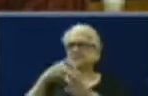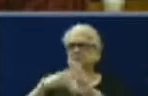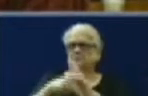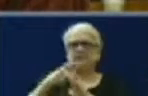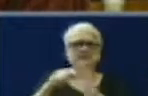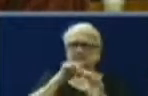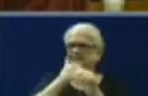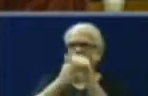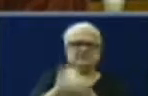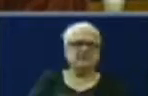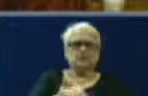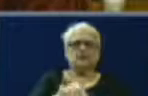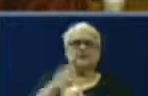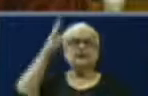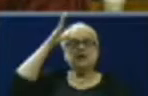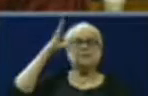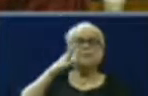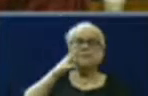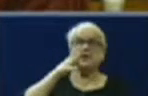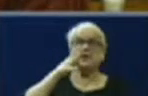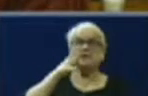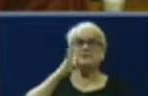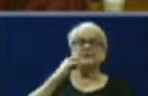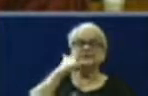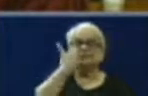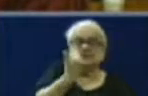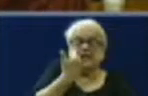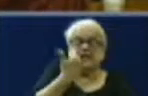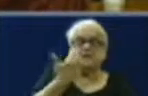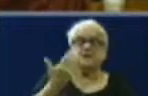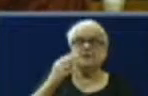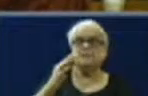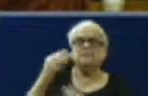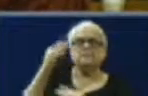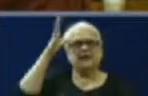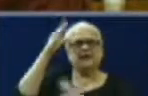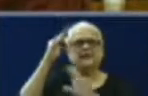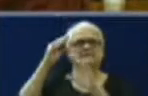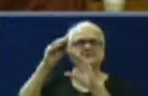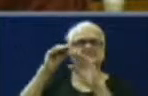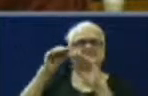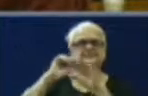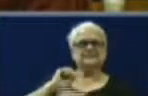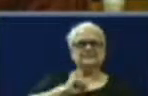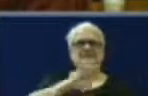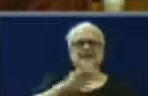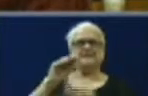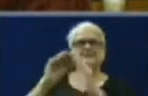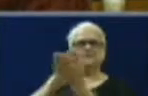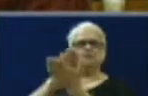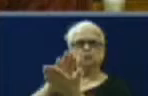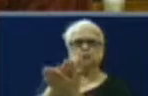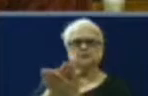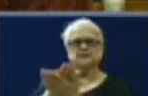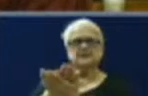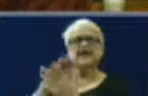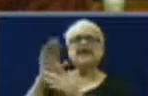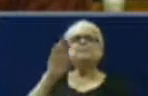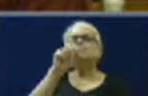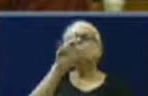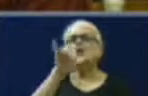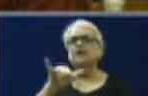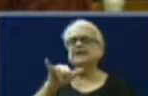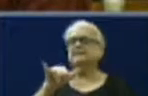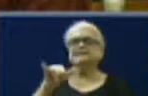parents subjected to unprovoked public humiliation by faculty, and children and parents bullied by faculty. I am aware of students subjected to abusive language, as